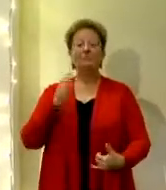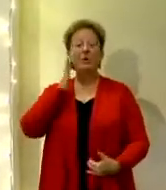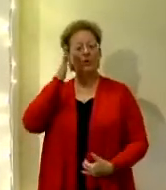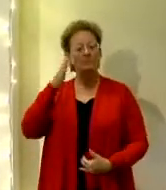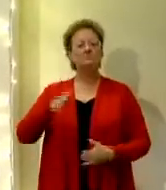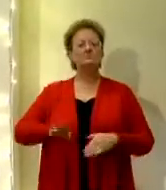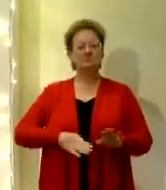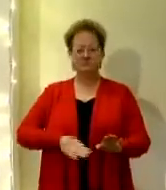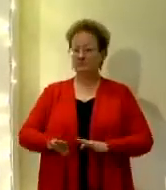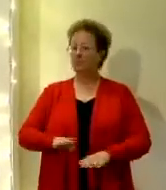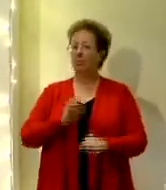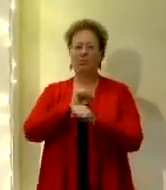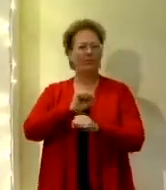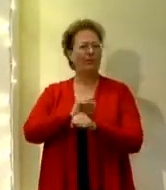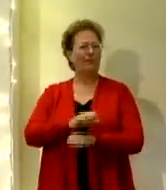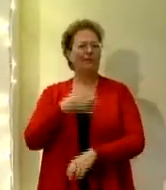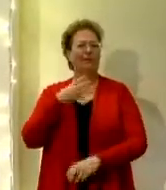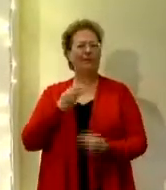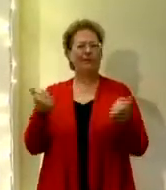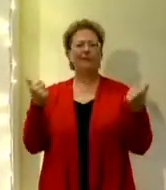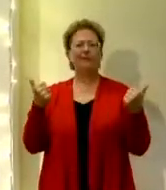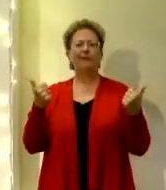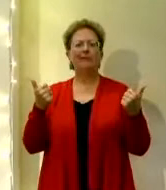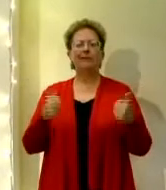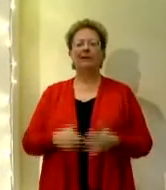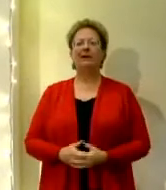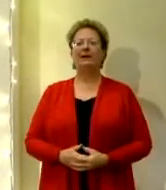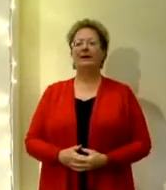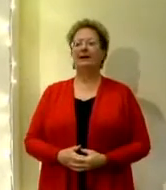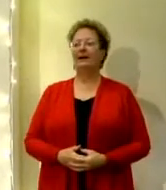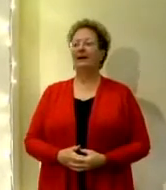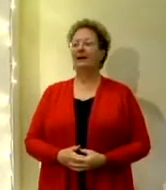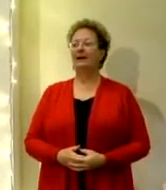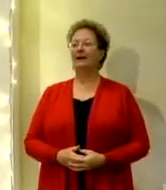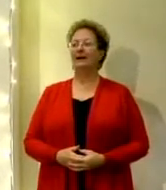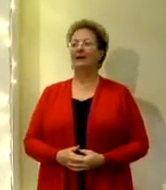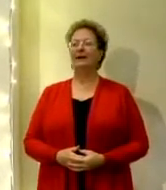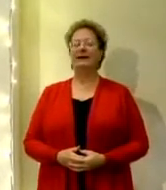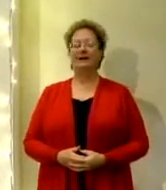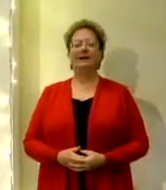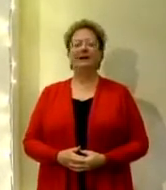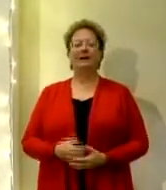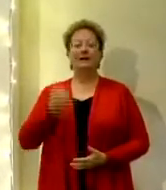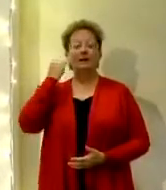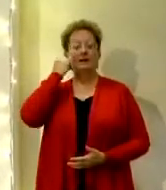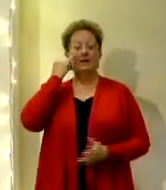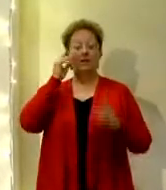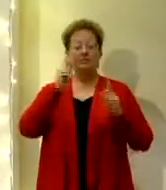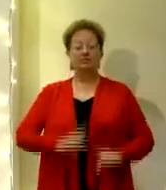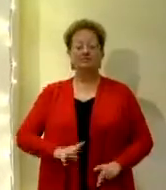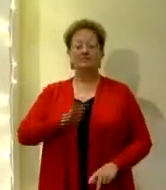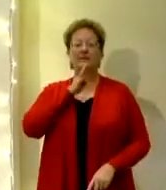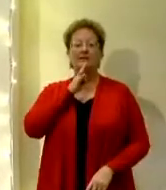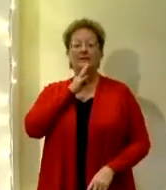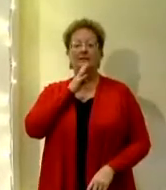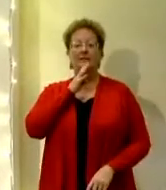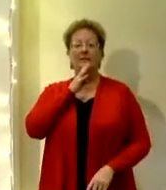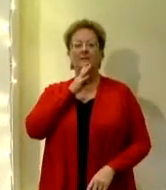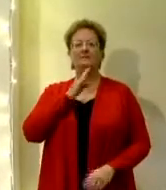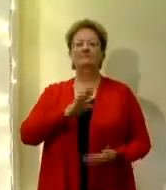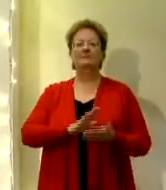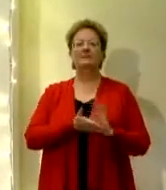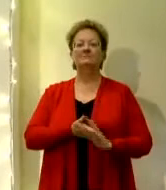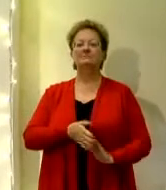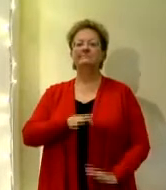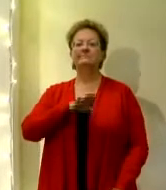sure enough, it worked. It worked until somebody would see him and say, "Hey, George!" And then he was frustrated all